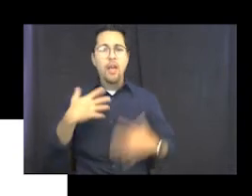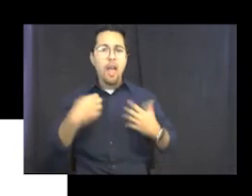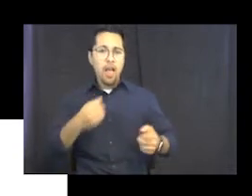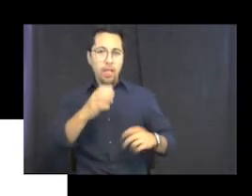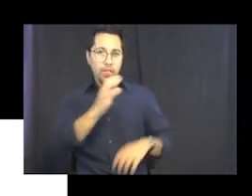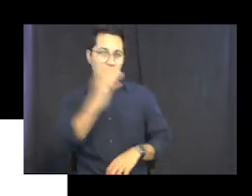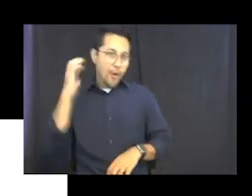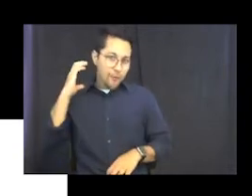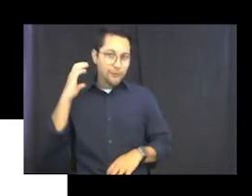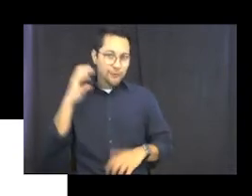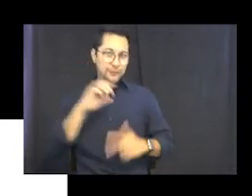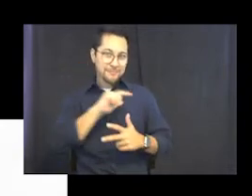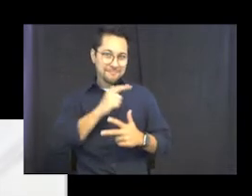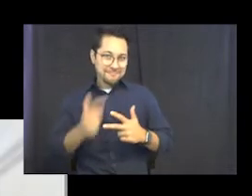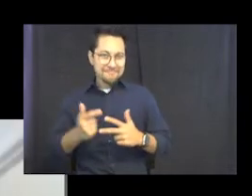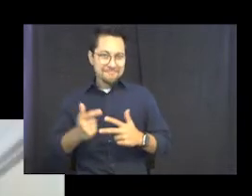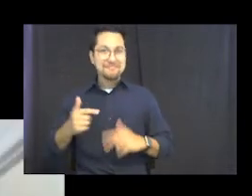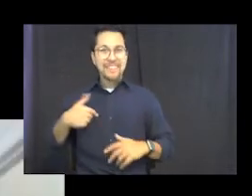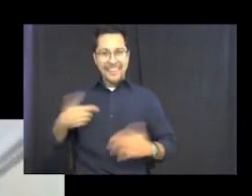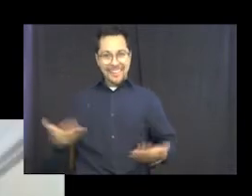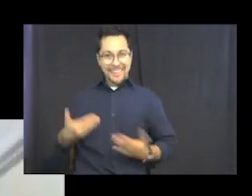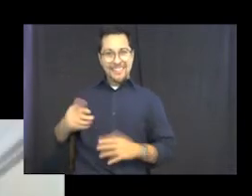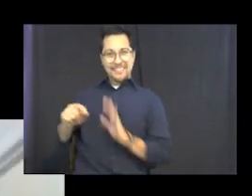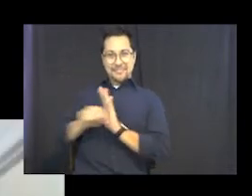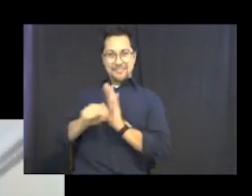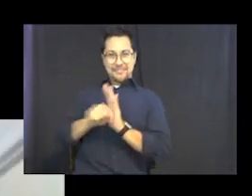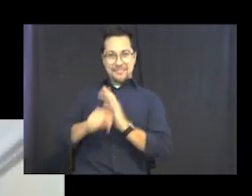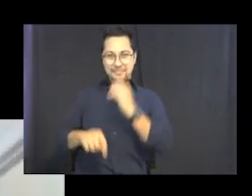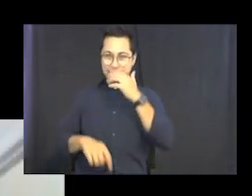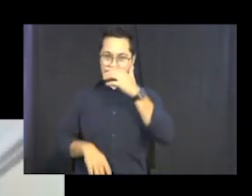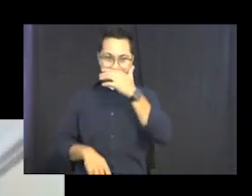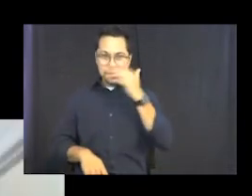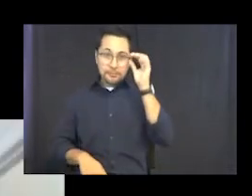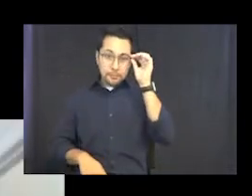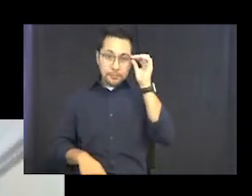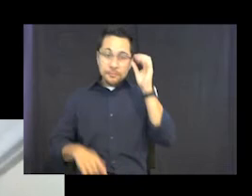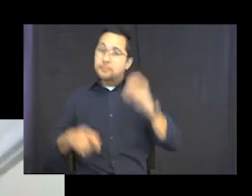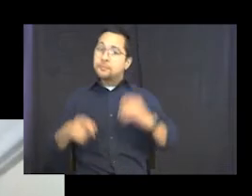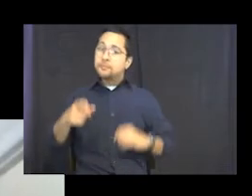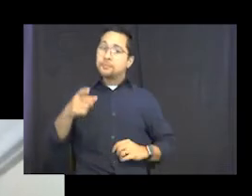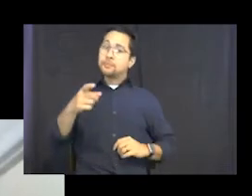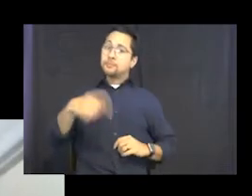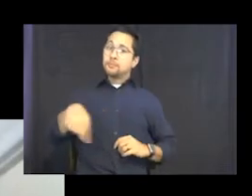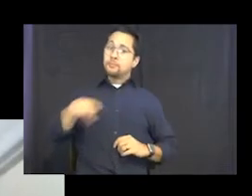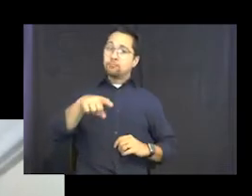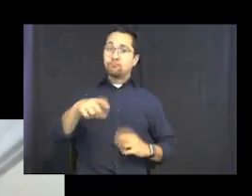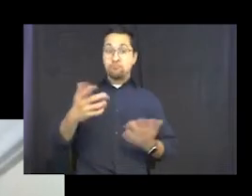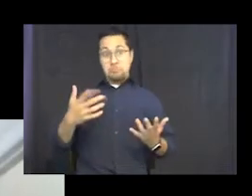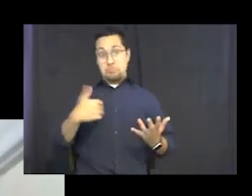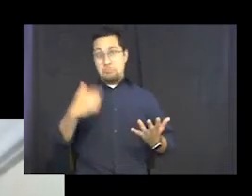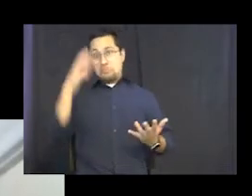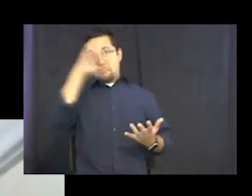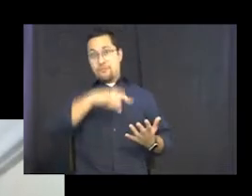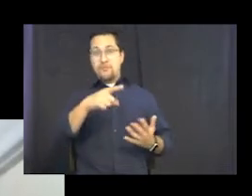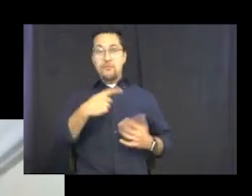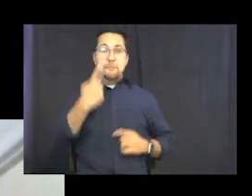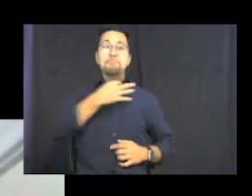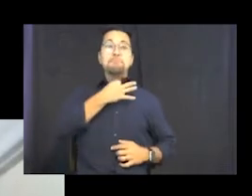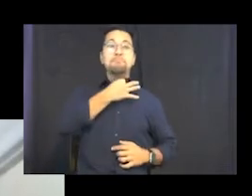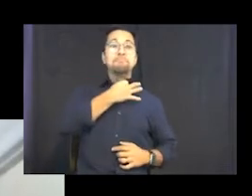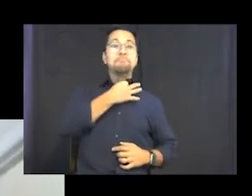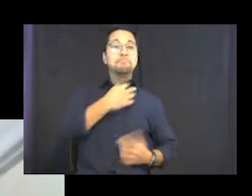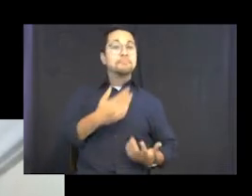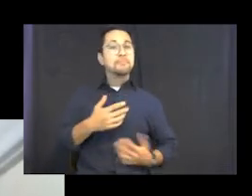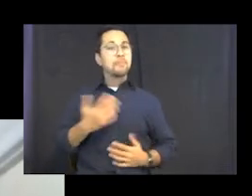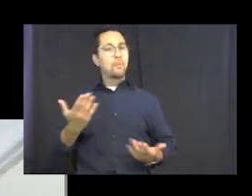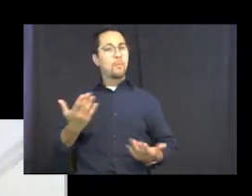that order here in Tampa. And so, you all, I guess, are wanting to know